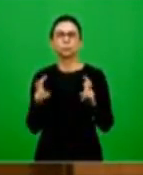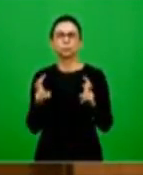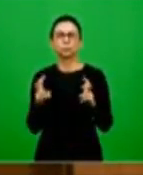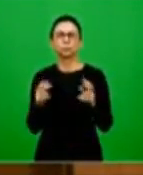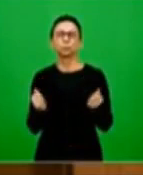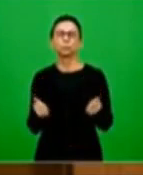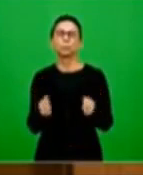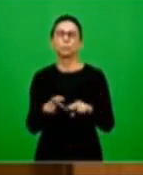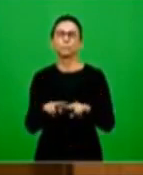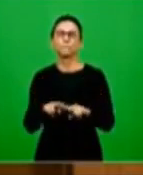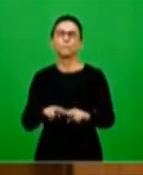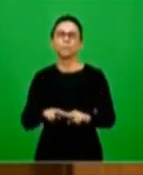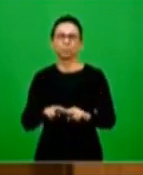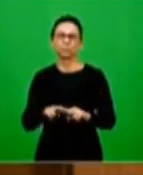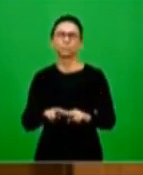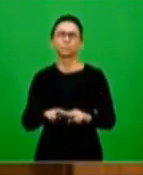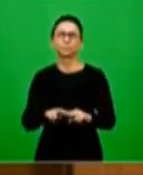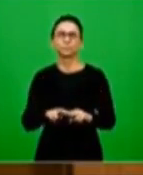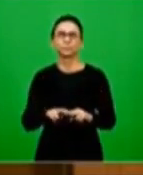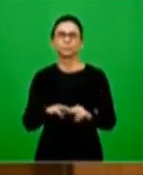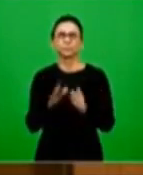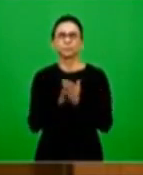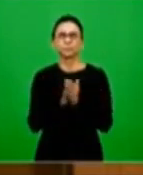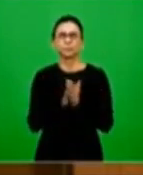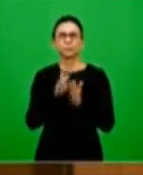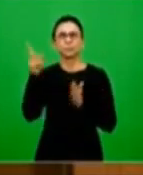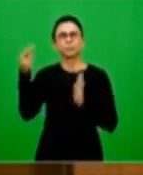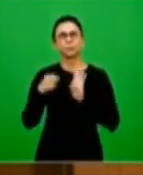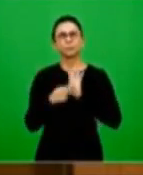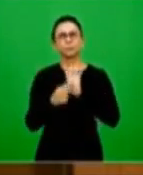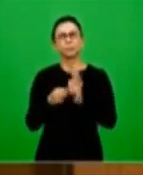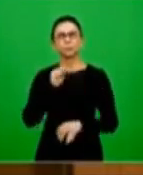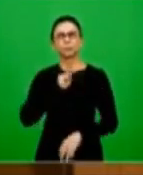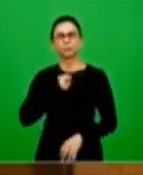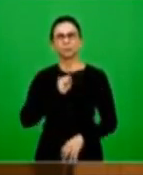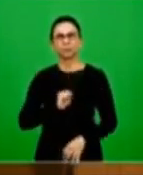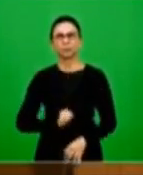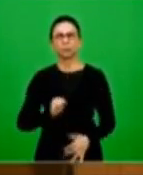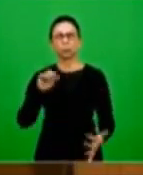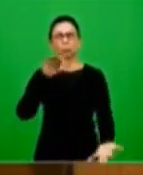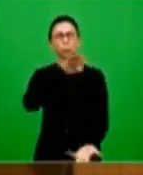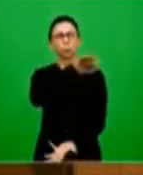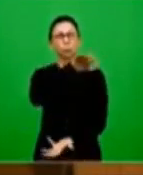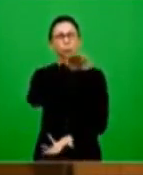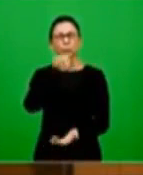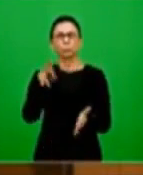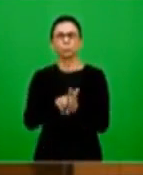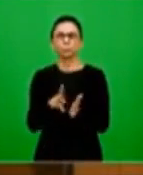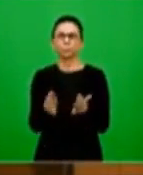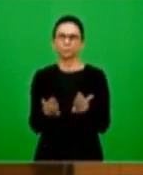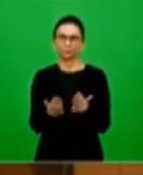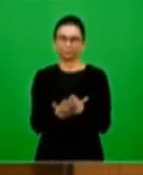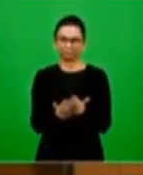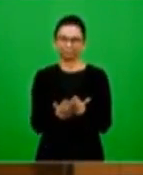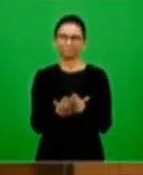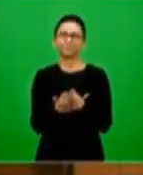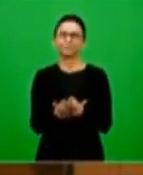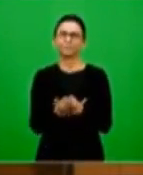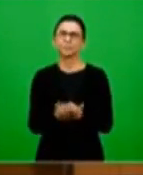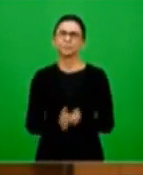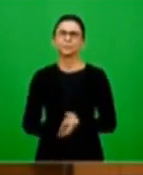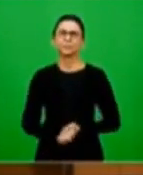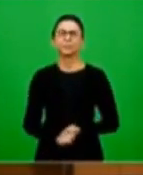recurso que a Palavra de Deus nos traz, que é o sacerdócio universal do crente. We're going to speak